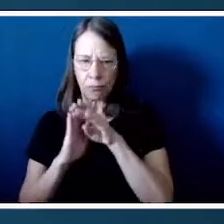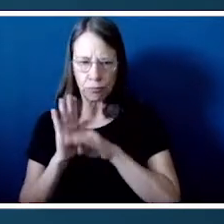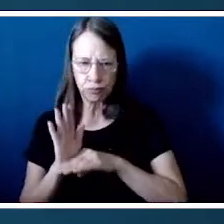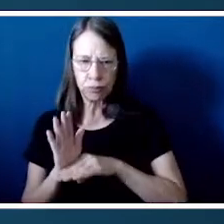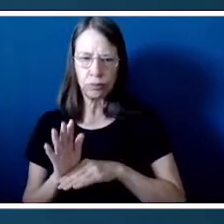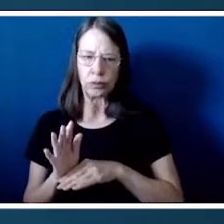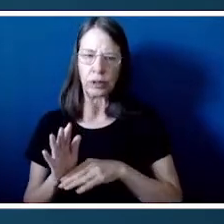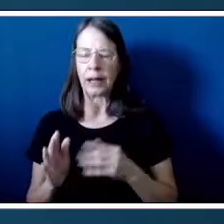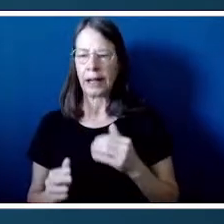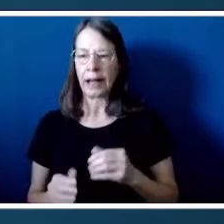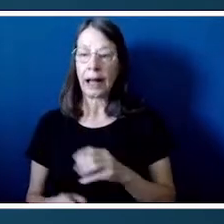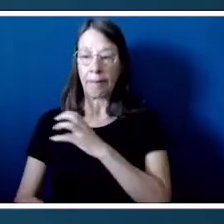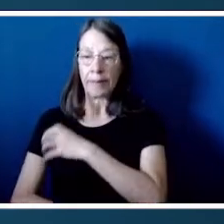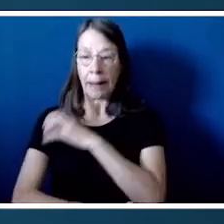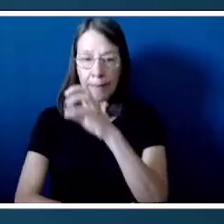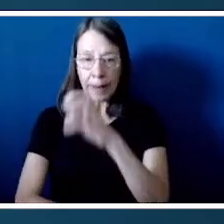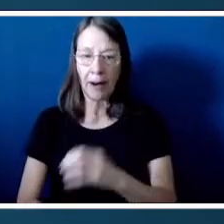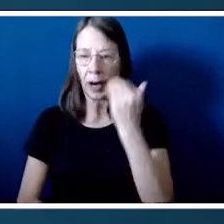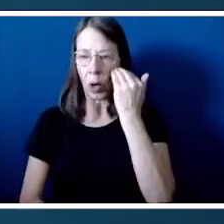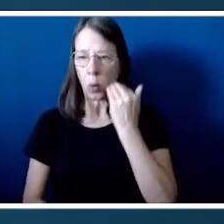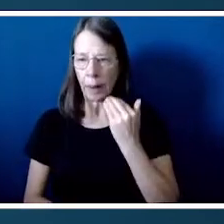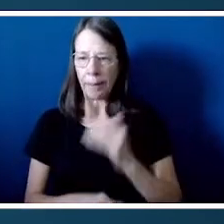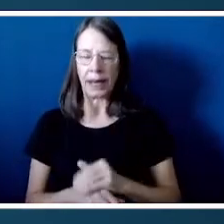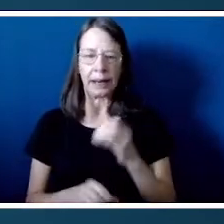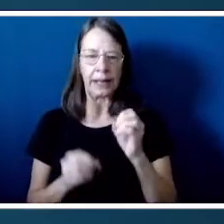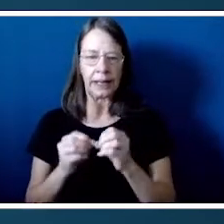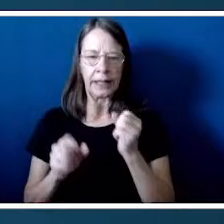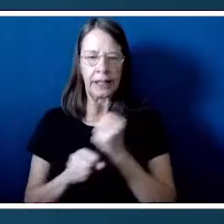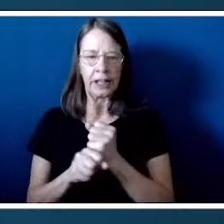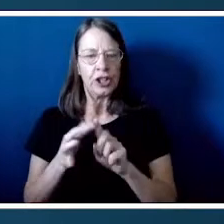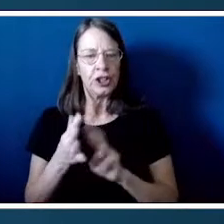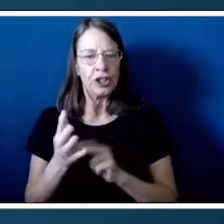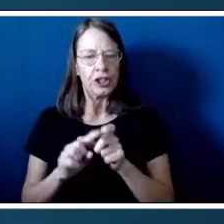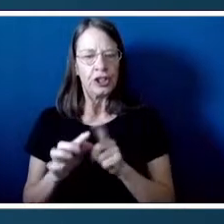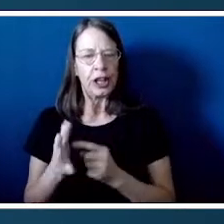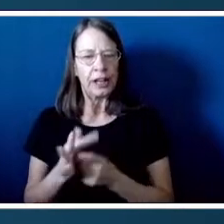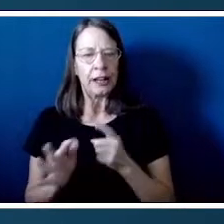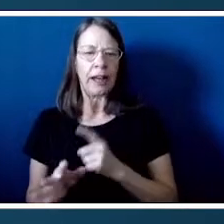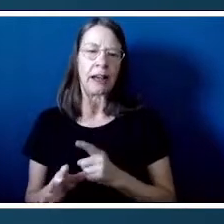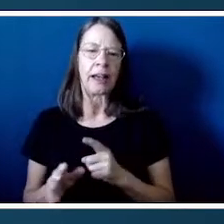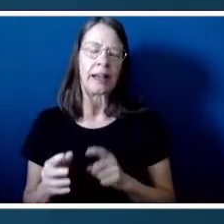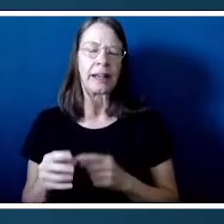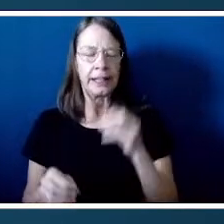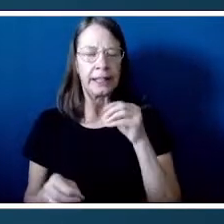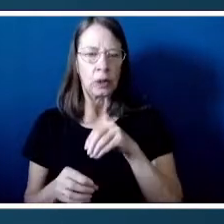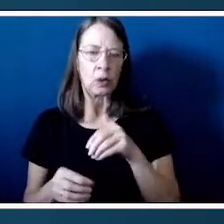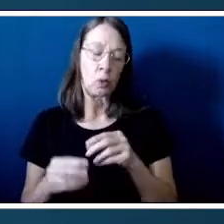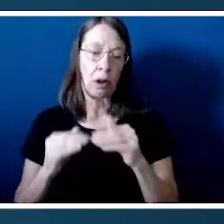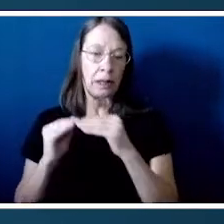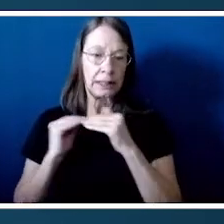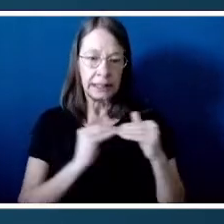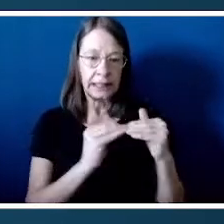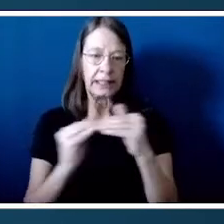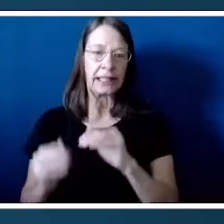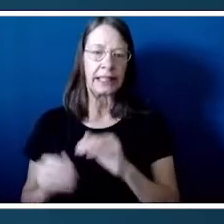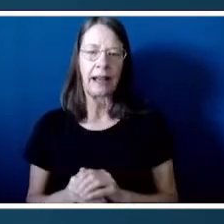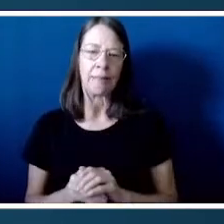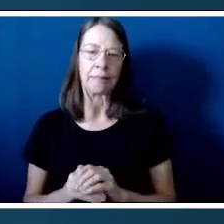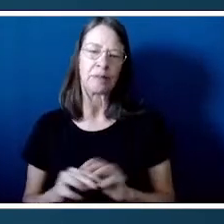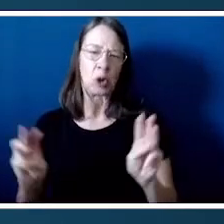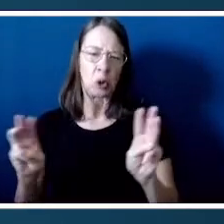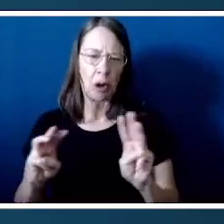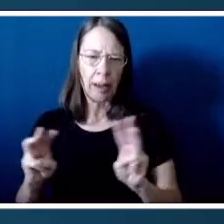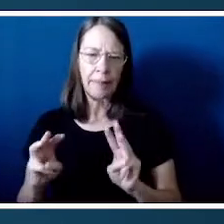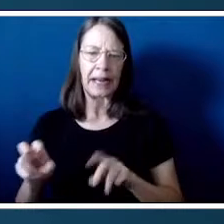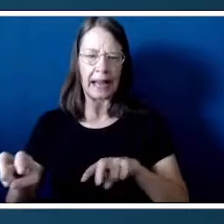equality, inclusive economic growth, environment and climate action, and regional and international cooperation. It's